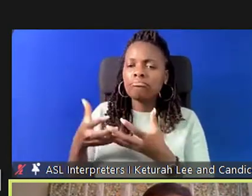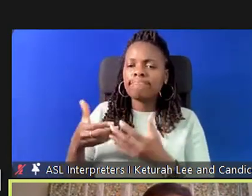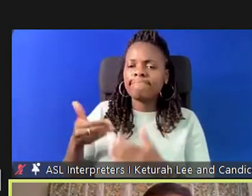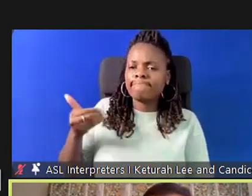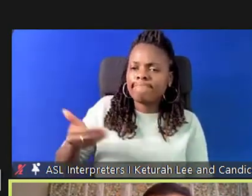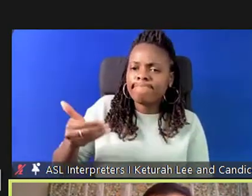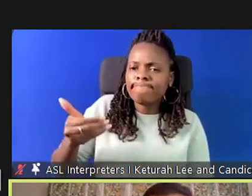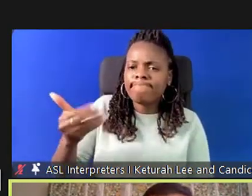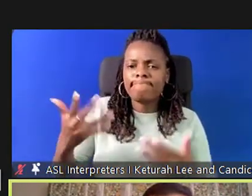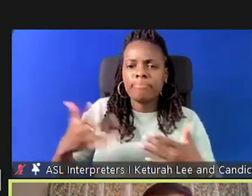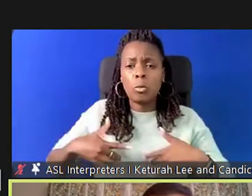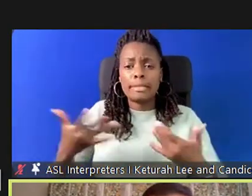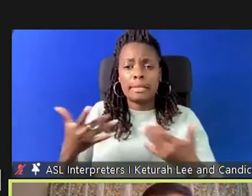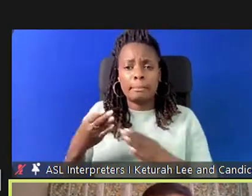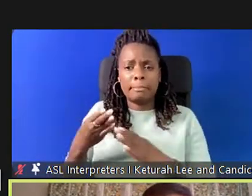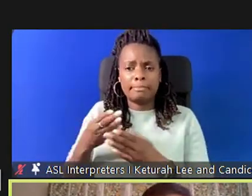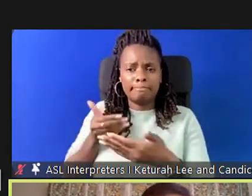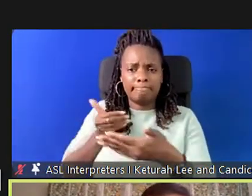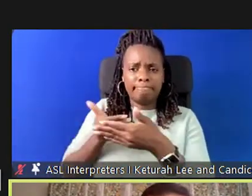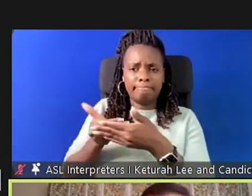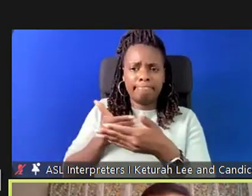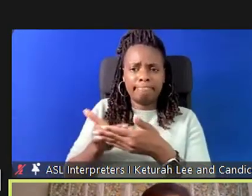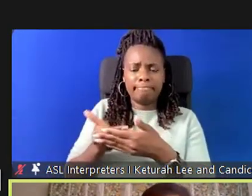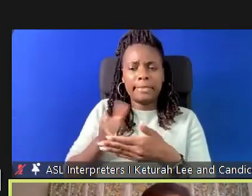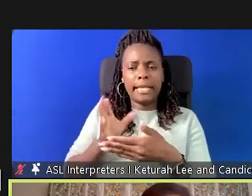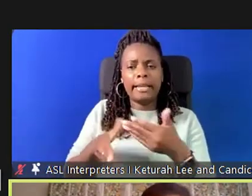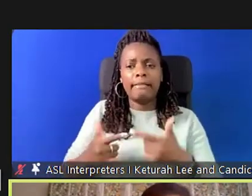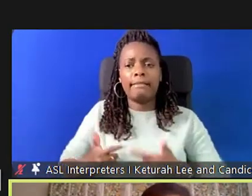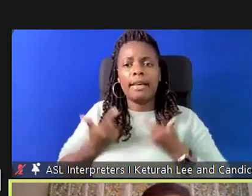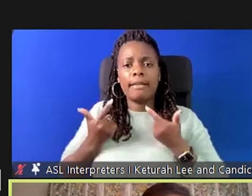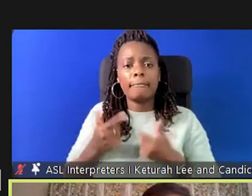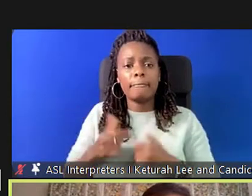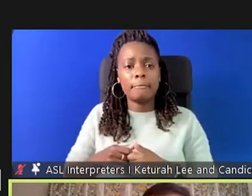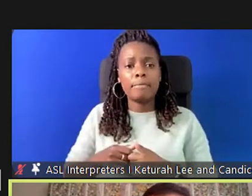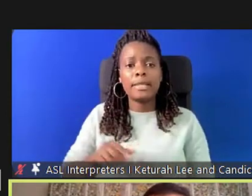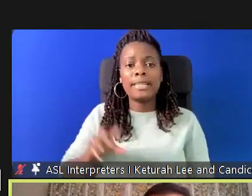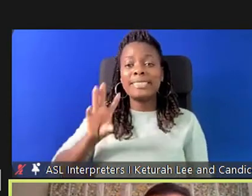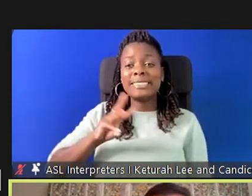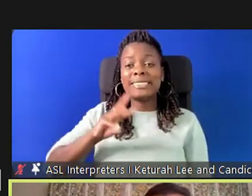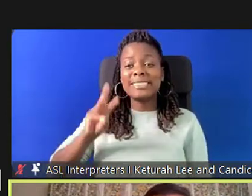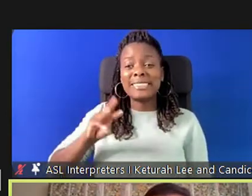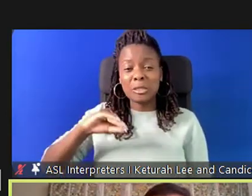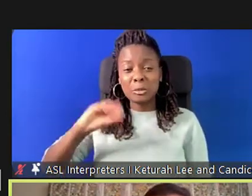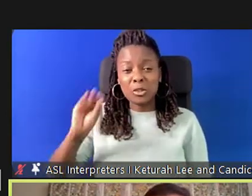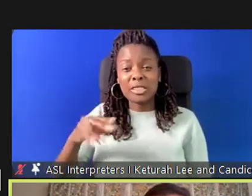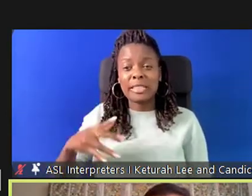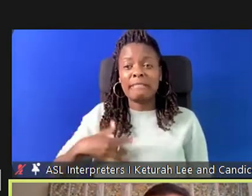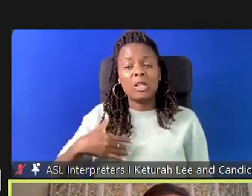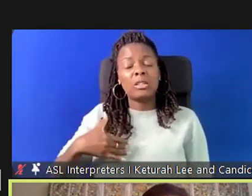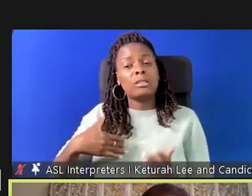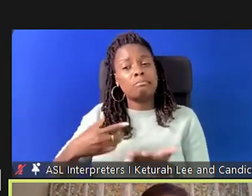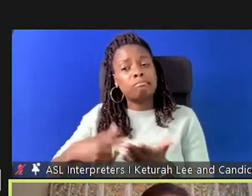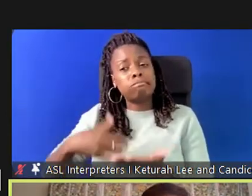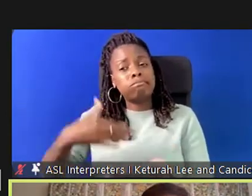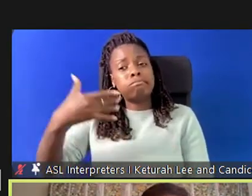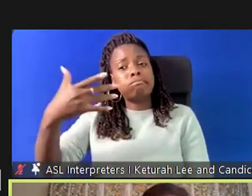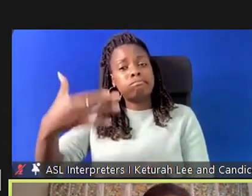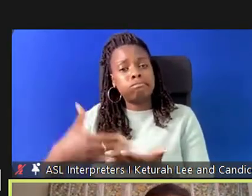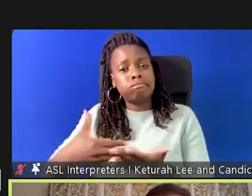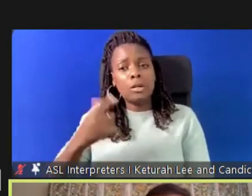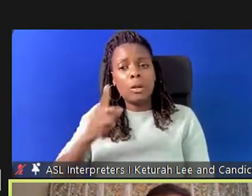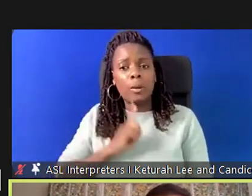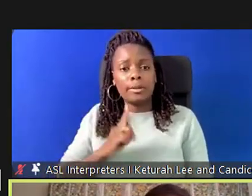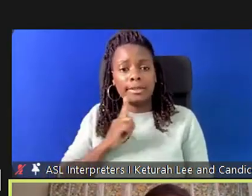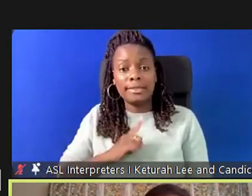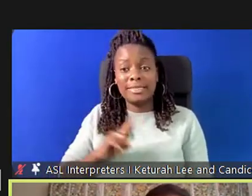life. 2/3 of older adults occasionally felt lonely, and nearly 1 in 5 experienced frequent loneliness.